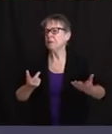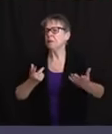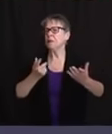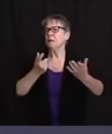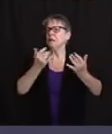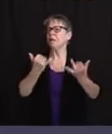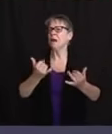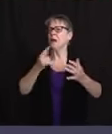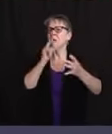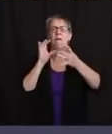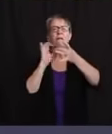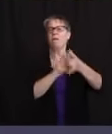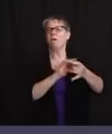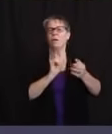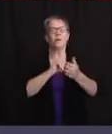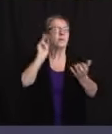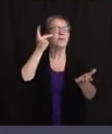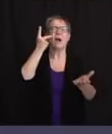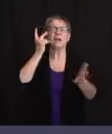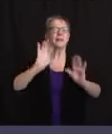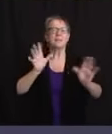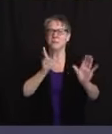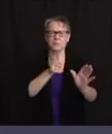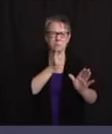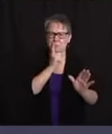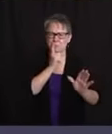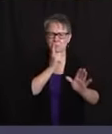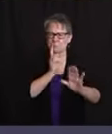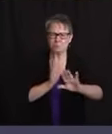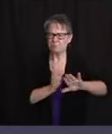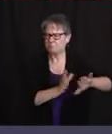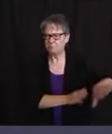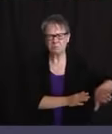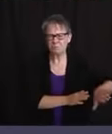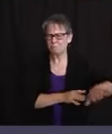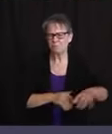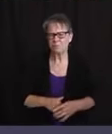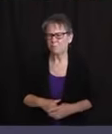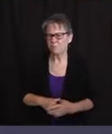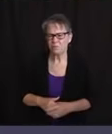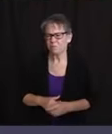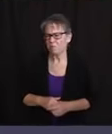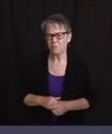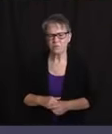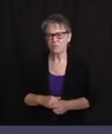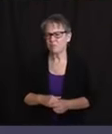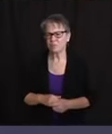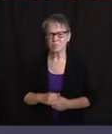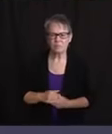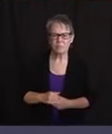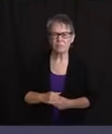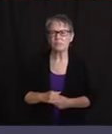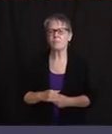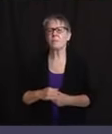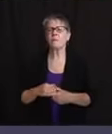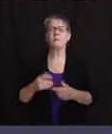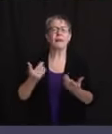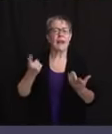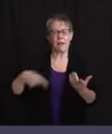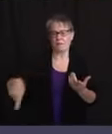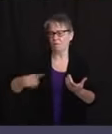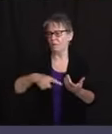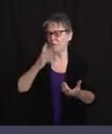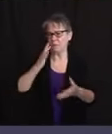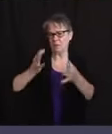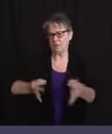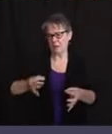get-go we weren't going to kick the can down the road anymore on infrastructure. This is what it is. and it sort of